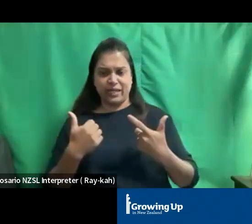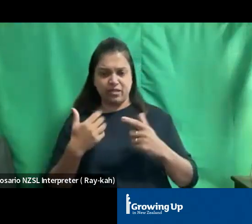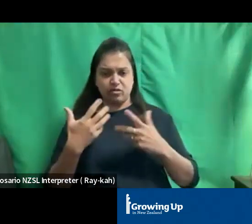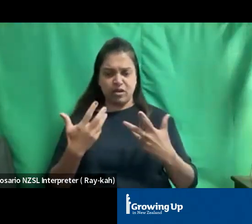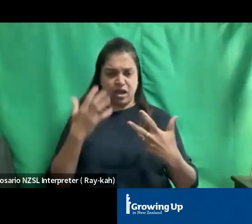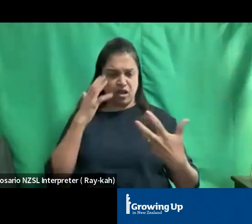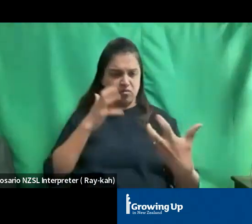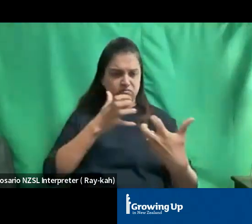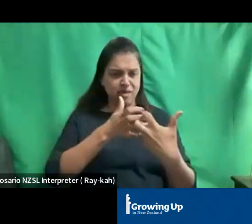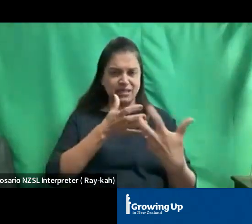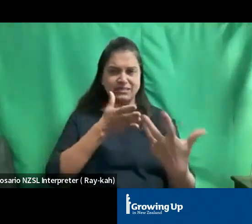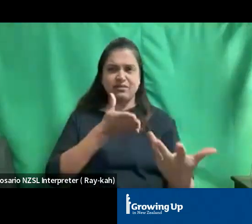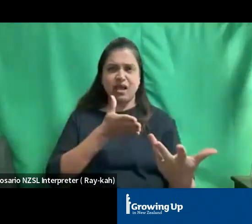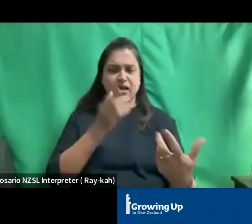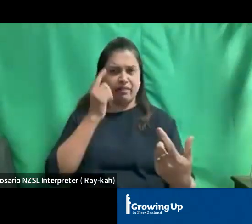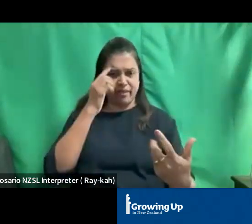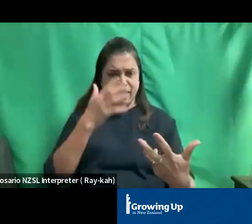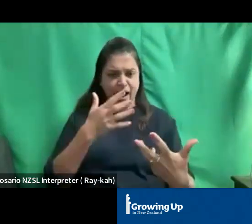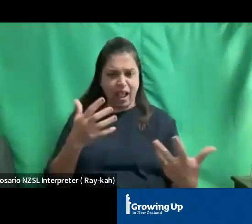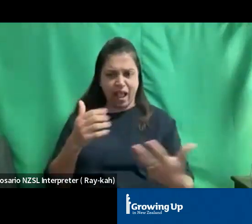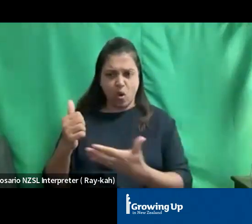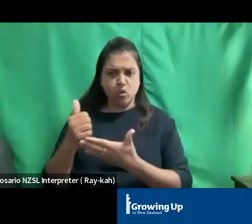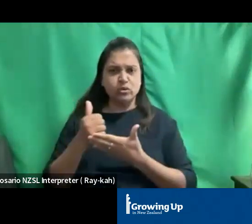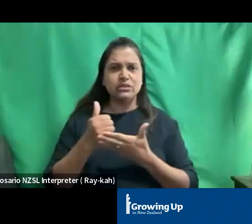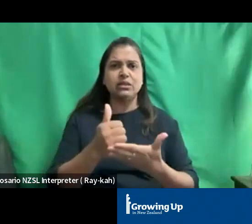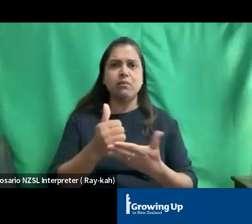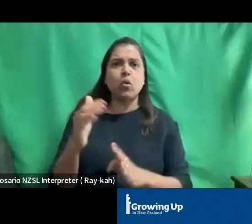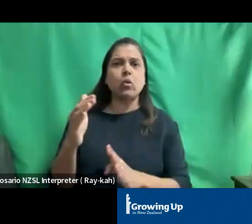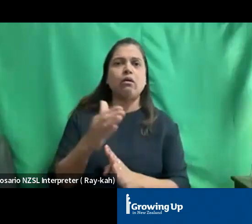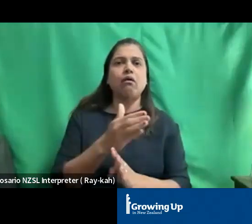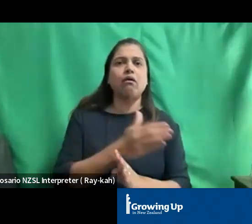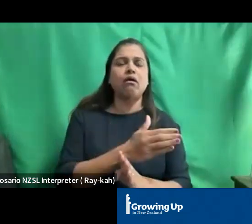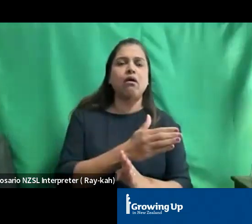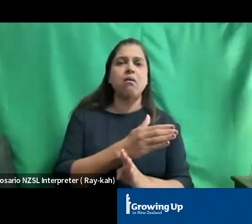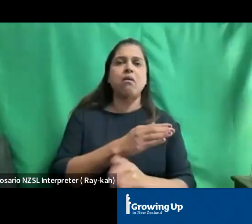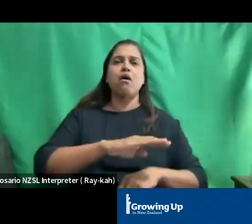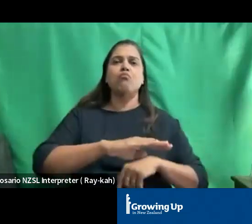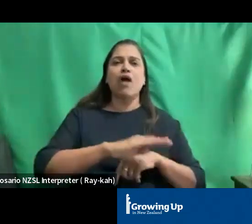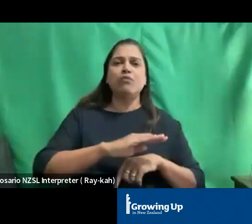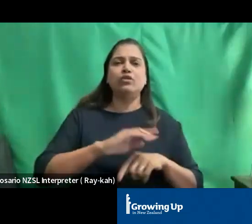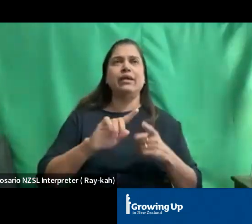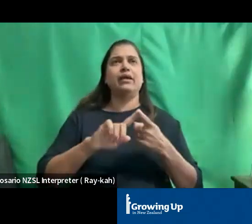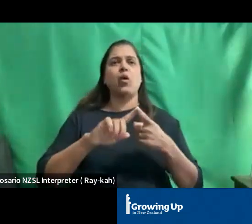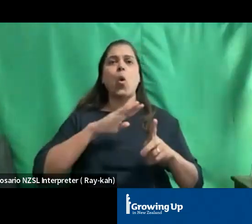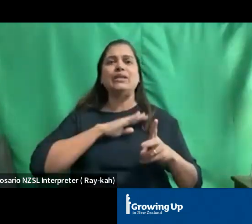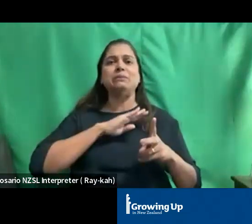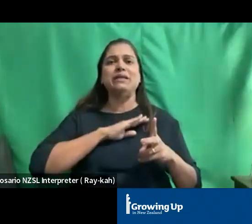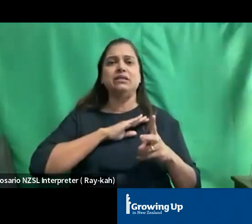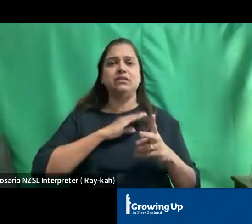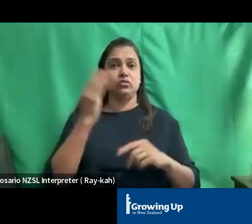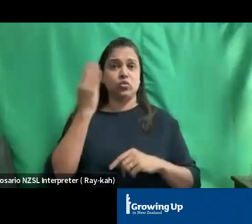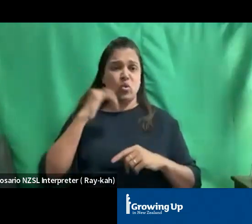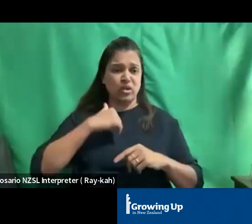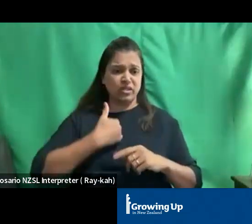we support young people in primary school and intermediate school. In addition to that, I guess the